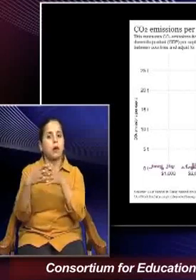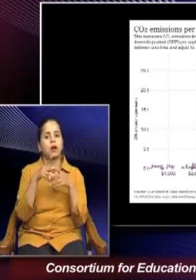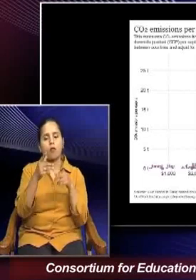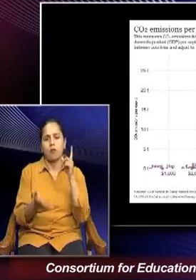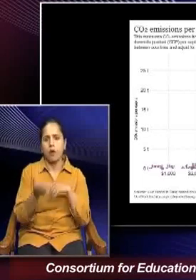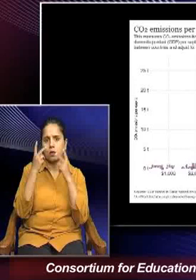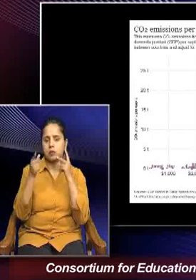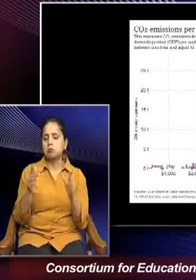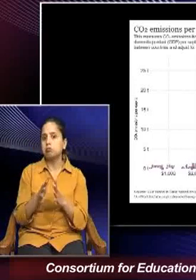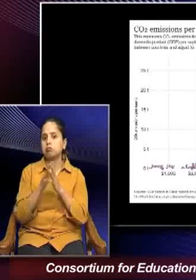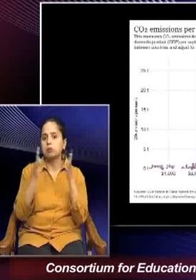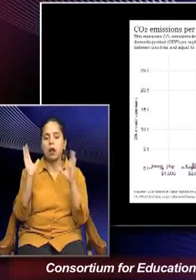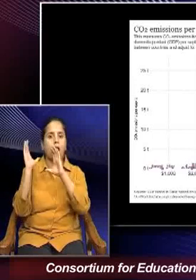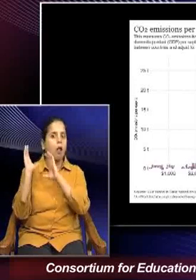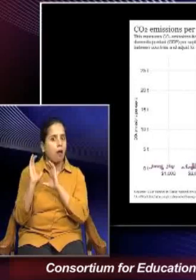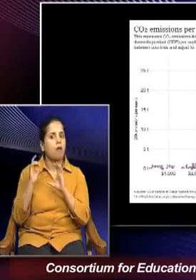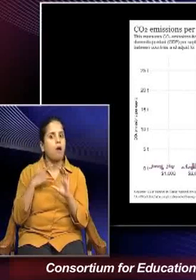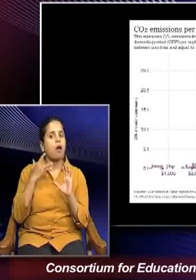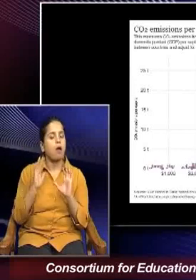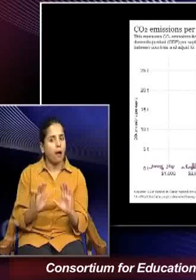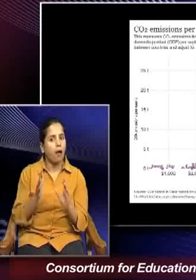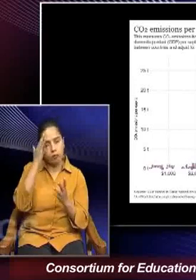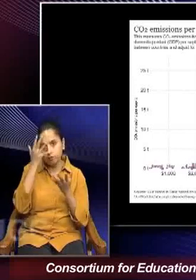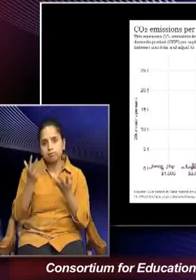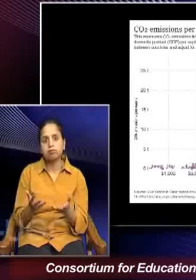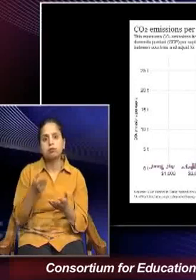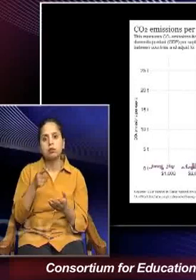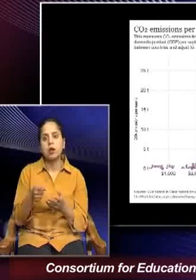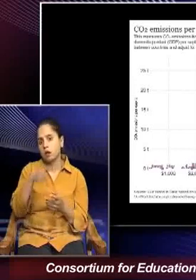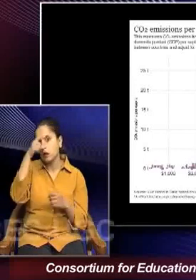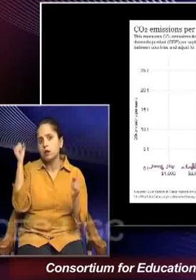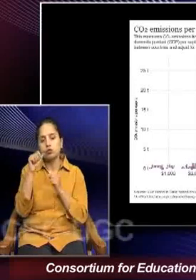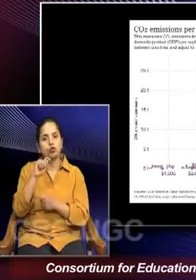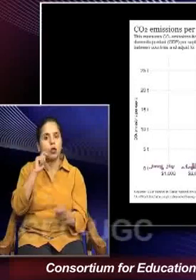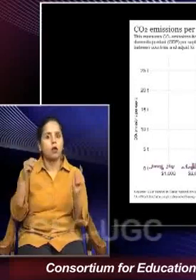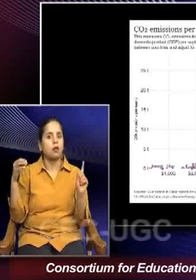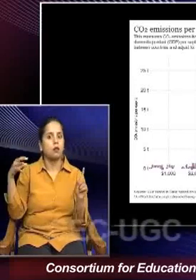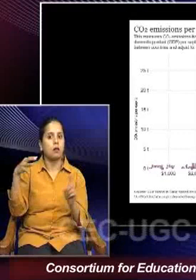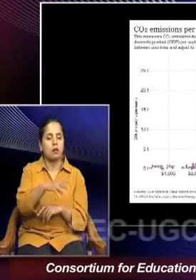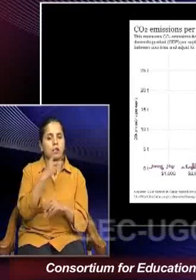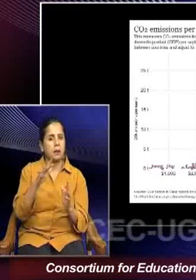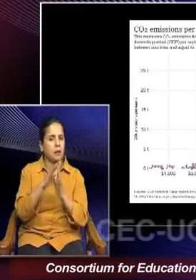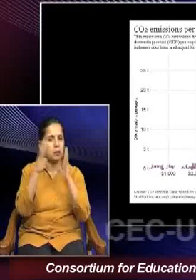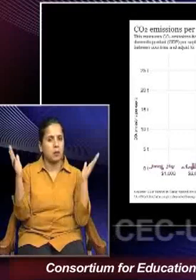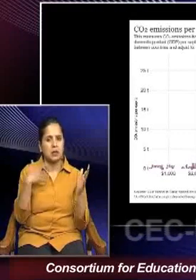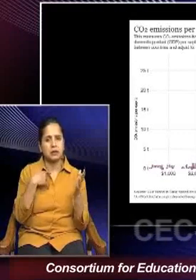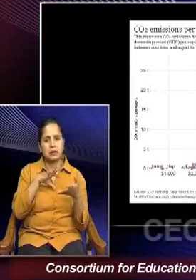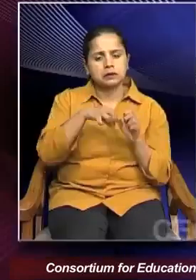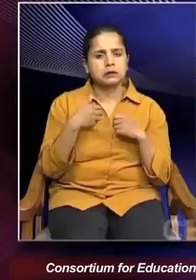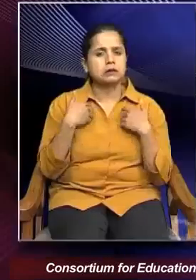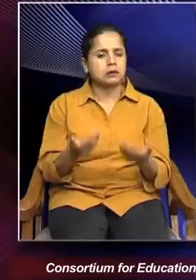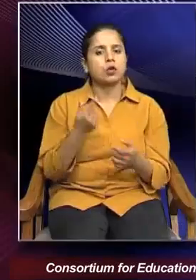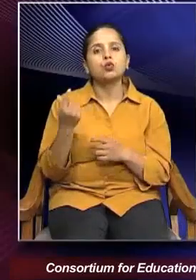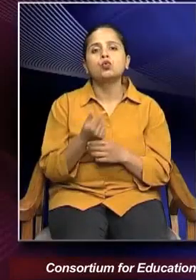that there is a huge burden in terms of climate effects due to massive exploitation